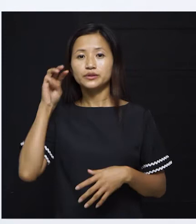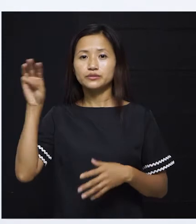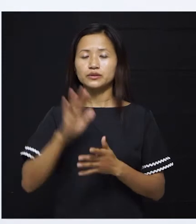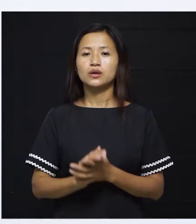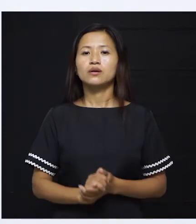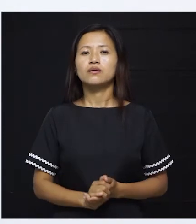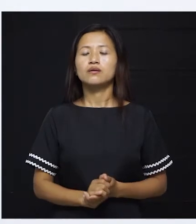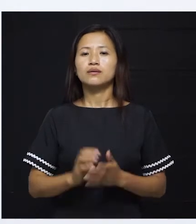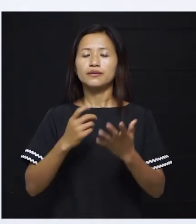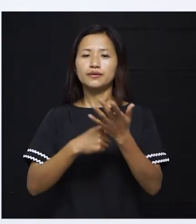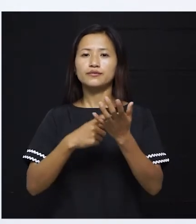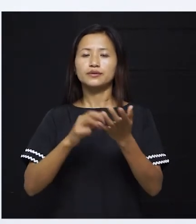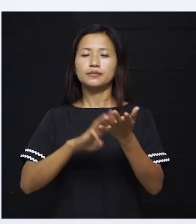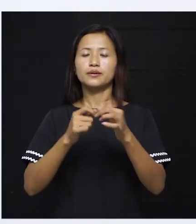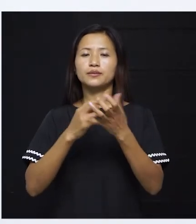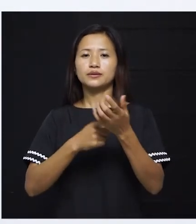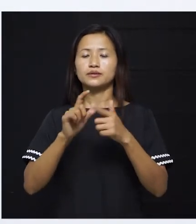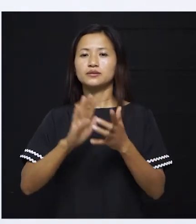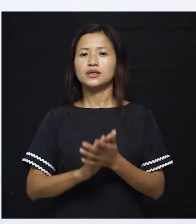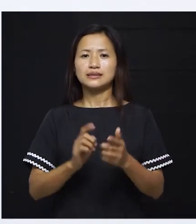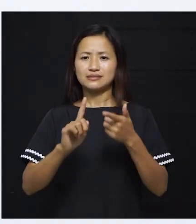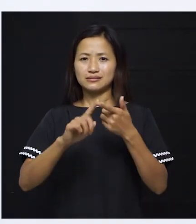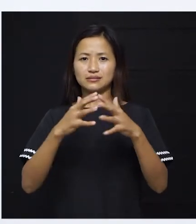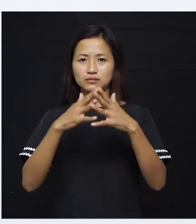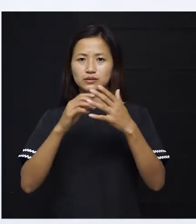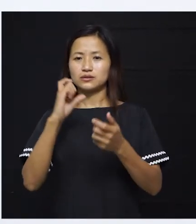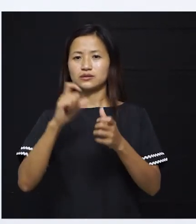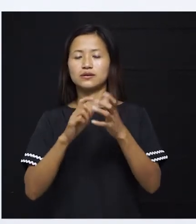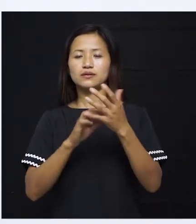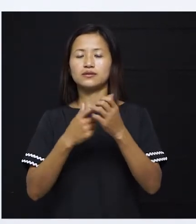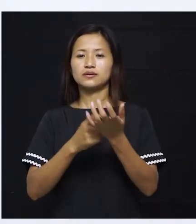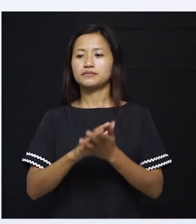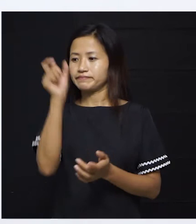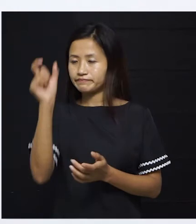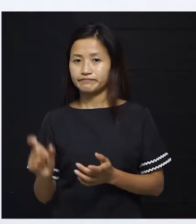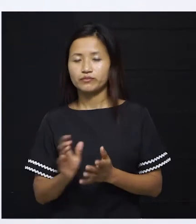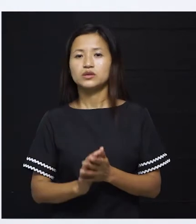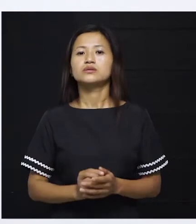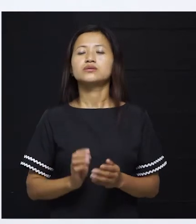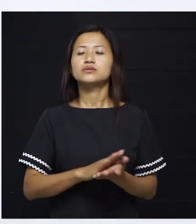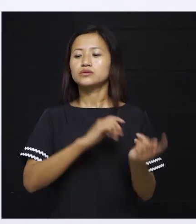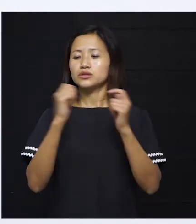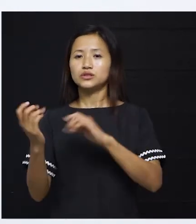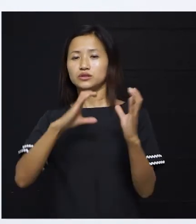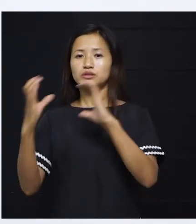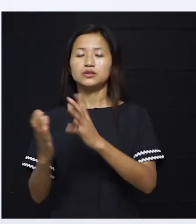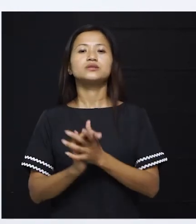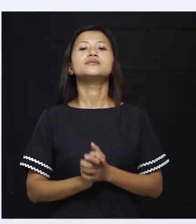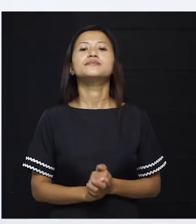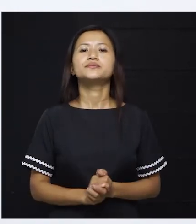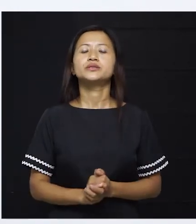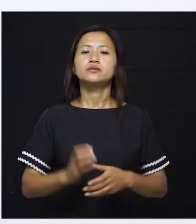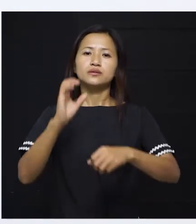Nagaland, like Reverend Miles Bronson and E.W. Clark, who came to Nagaland in order to transform the Naga into